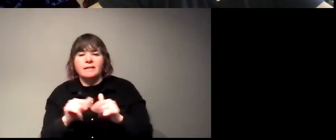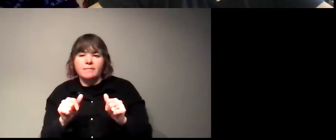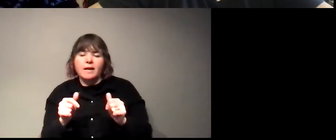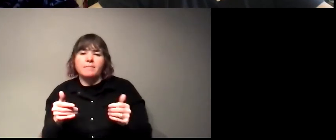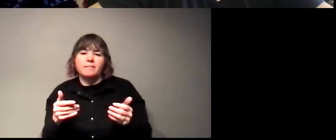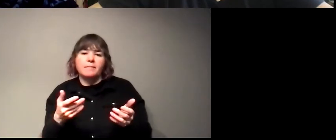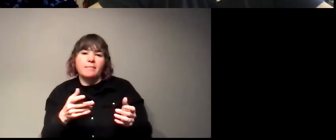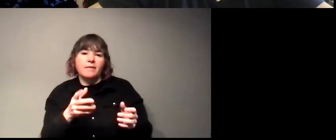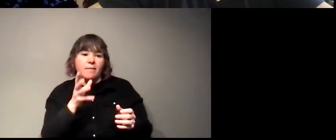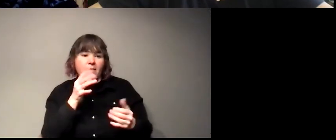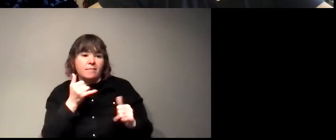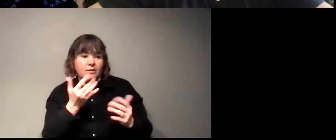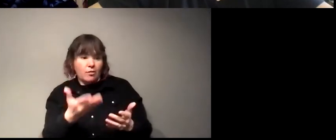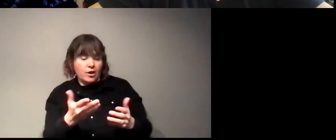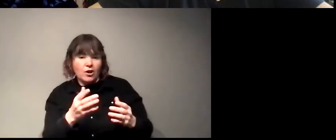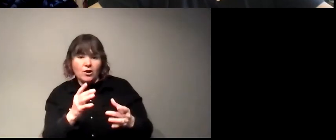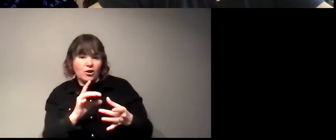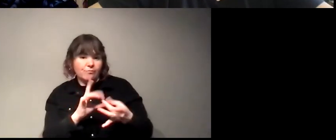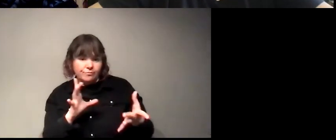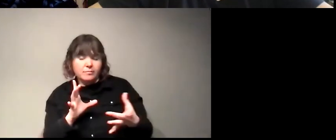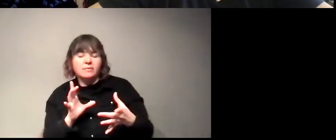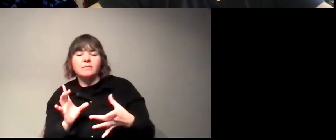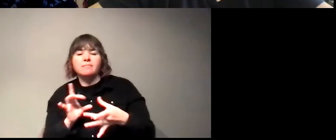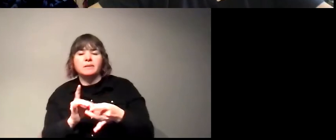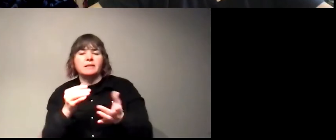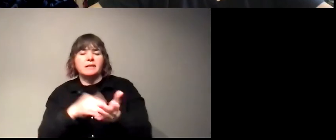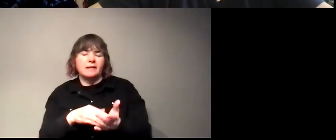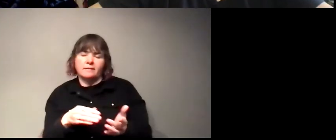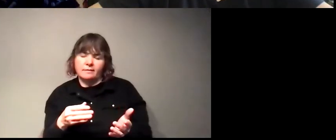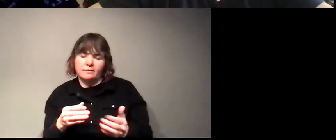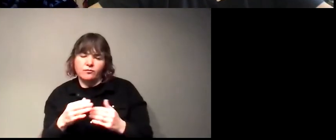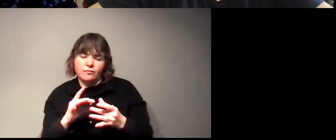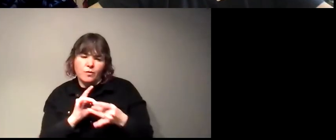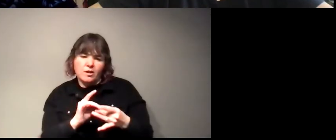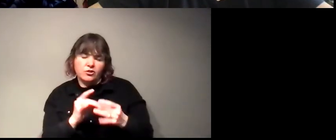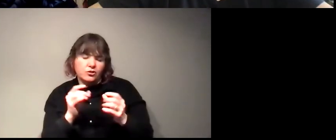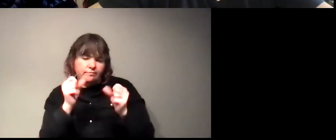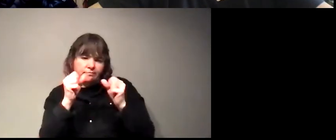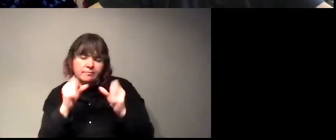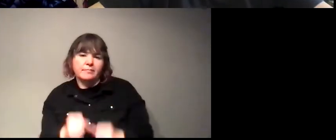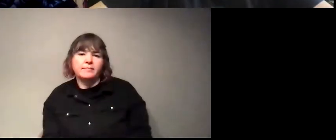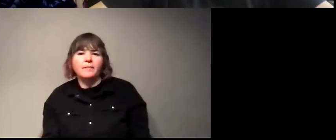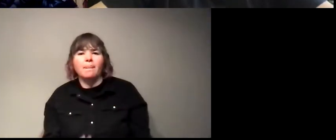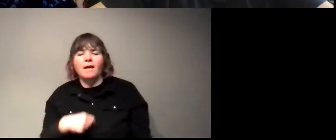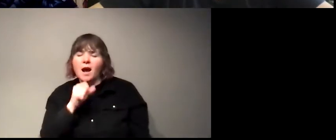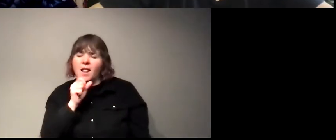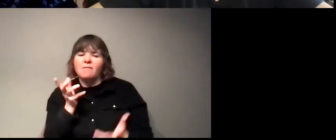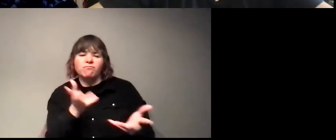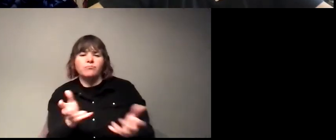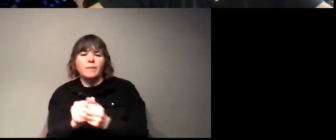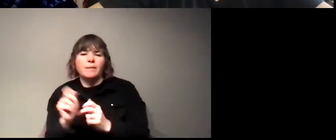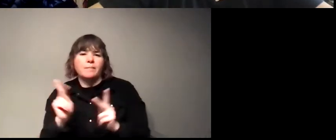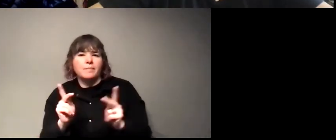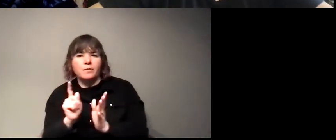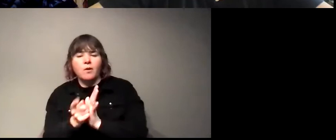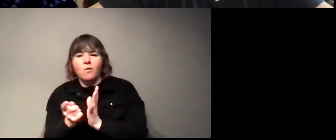they get to build their own relationship, get to see that spectacular. Yeah. Also, I love talking to people. So when I get those moments to talk to